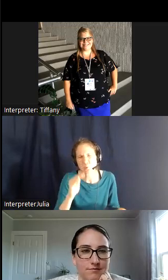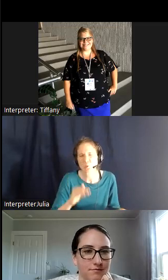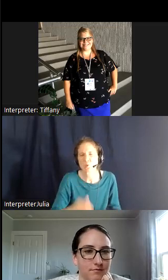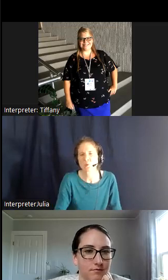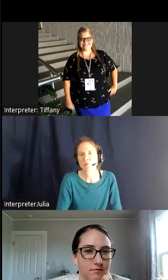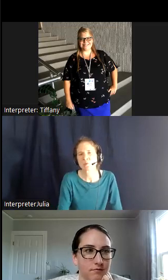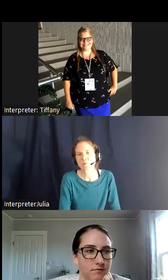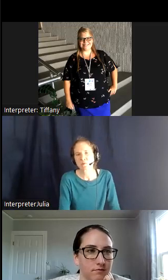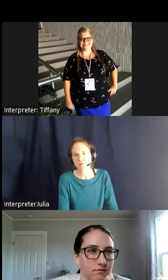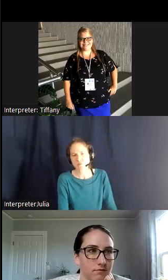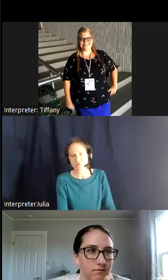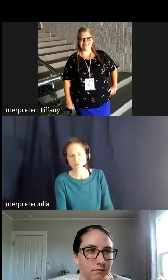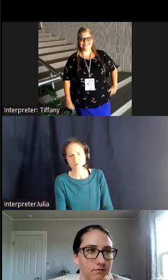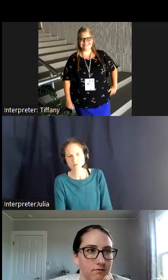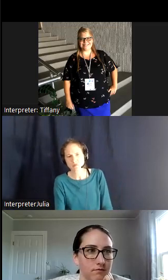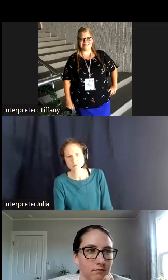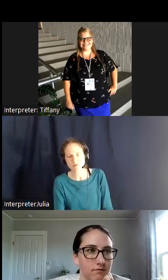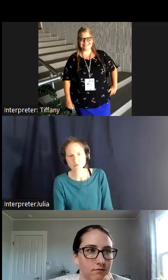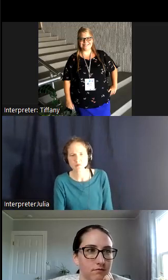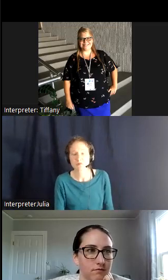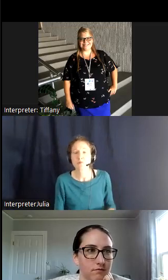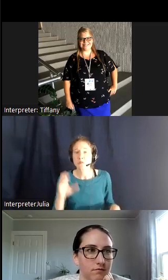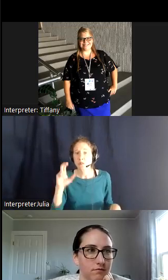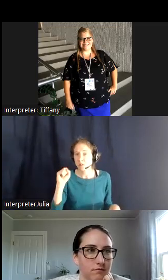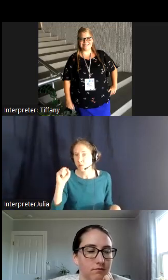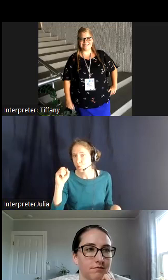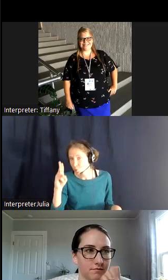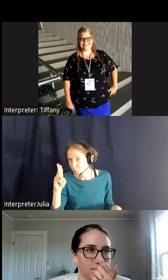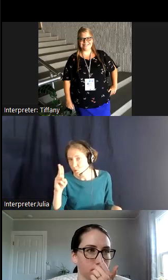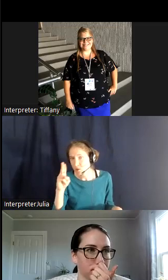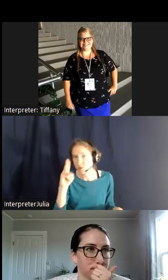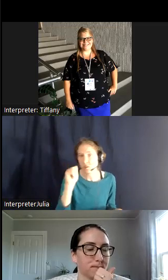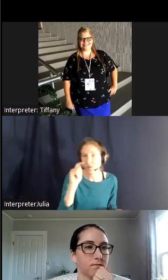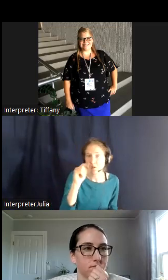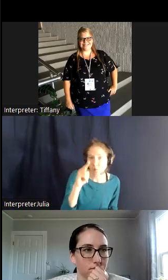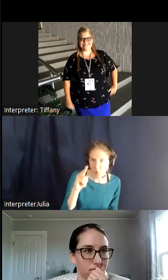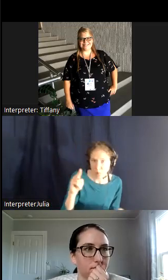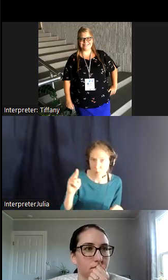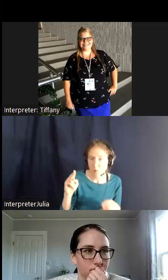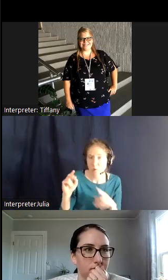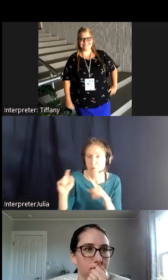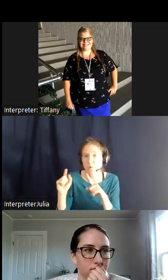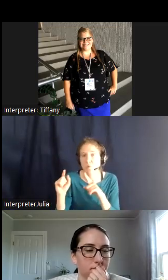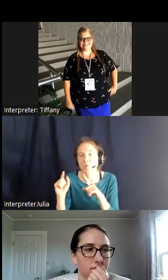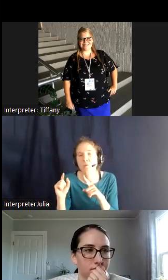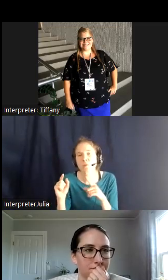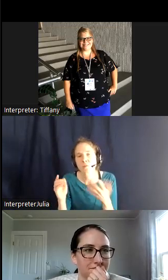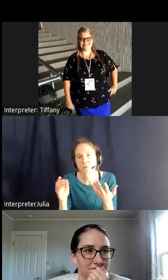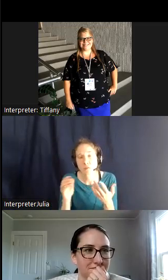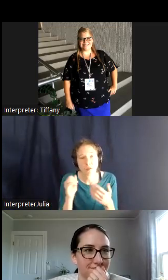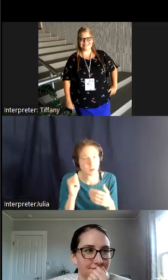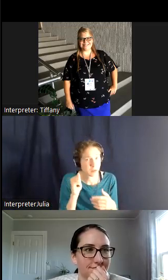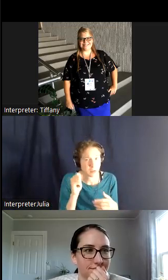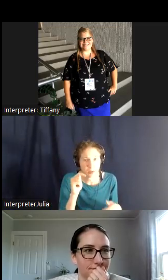Another question about CSU or ATU, verify that it is an or and that ATU is not